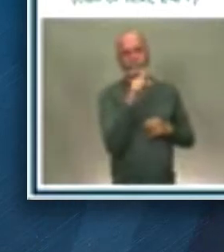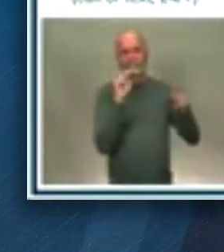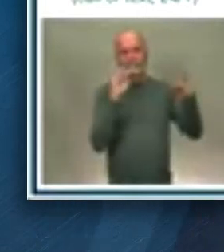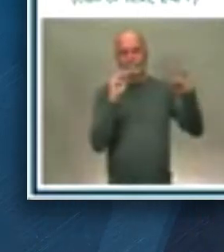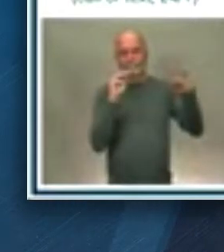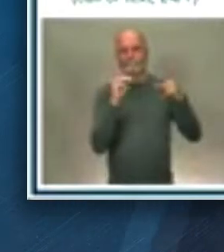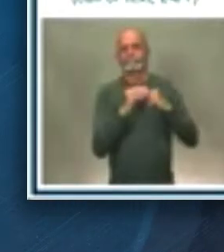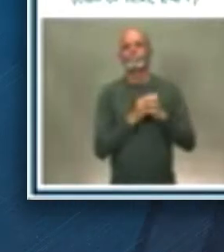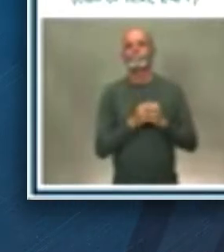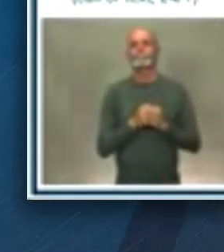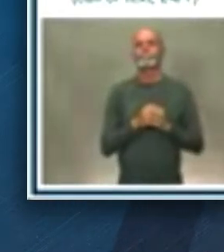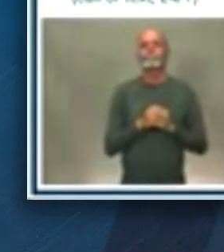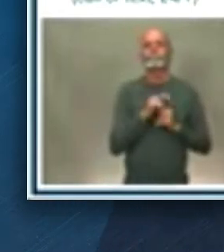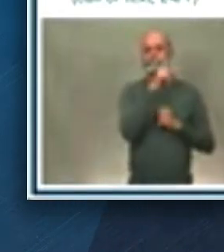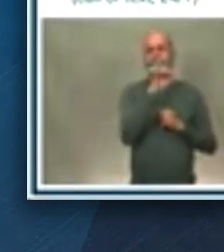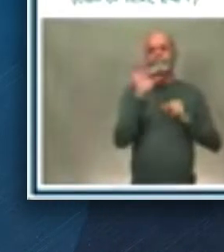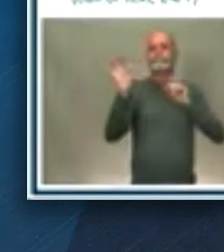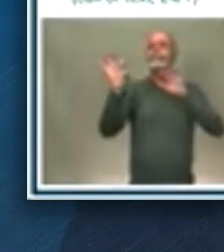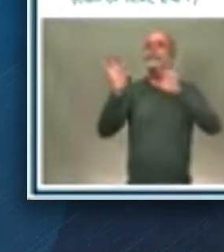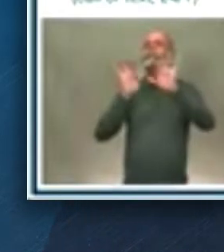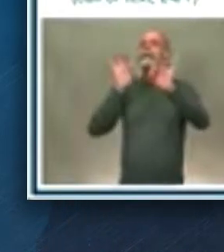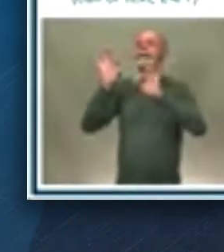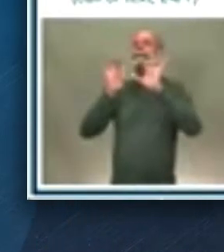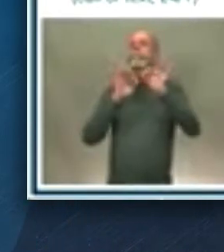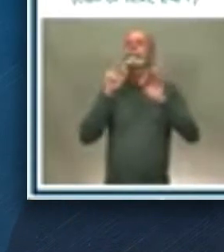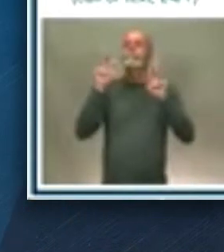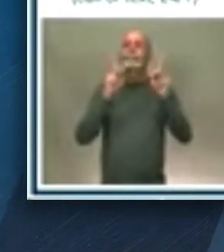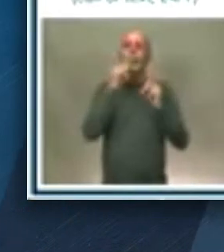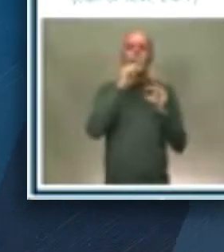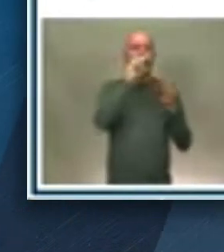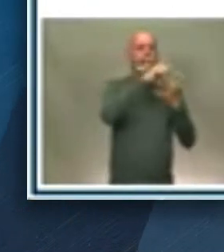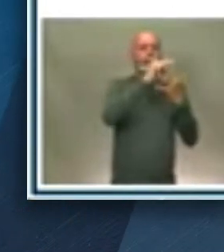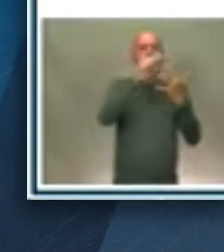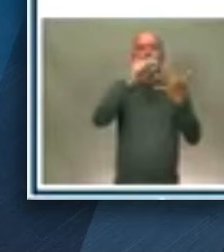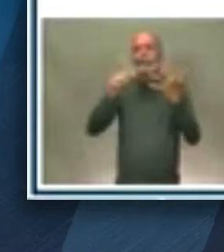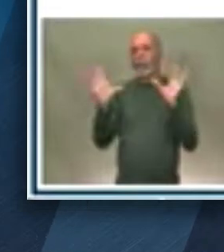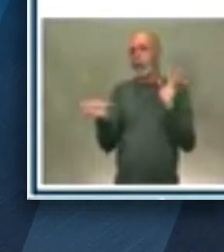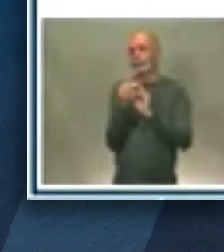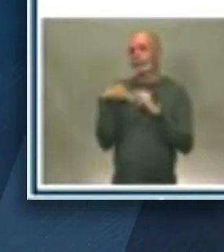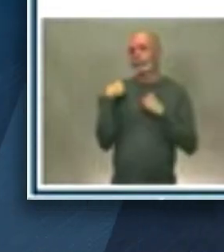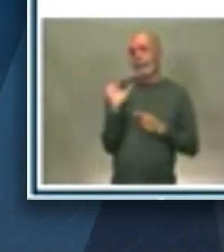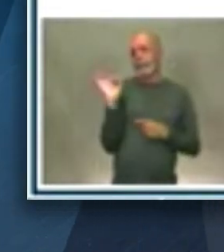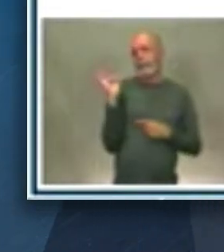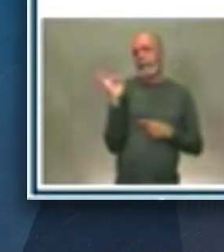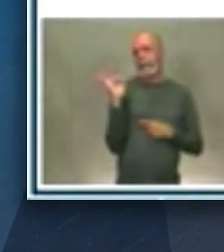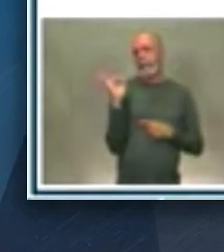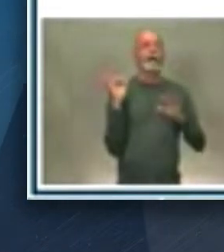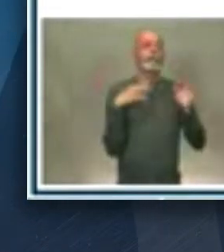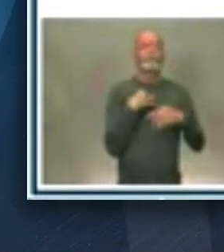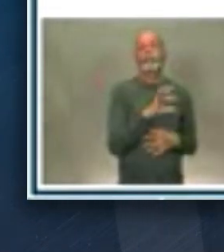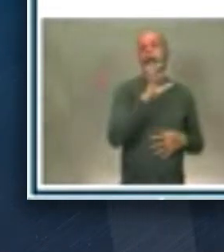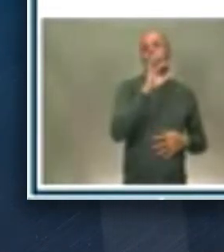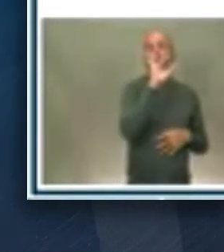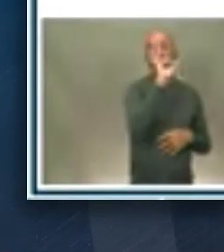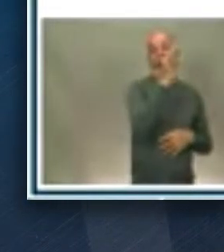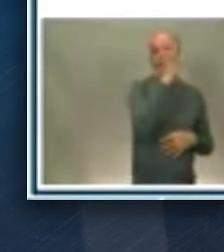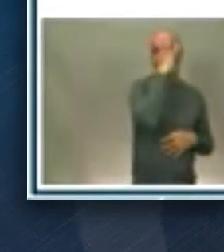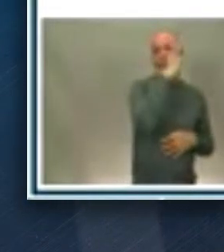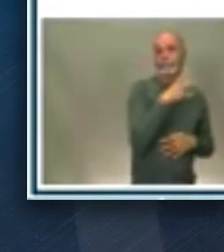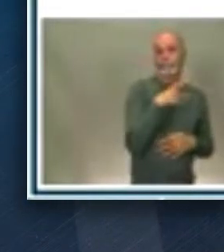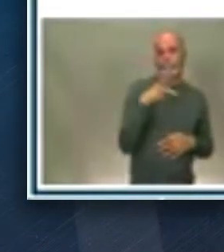9 female PCMLAs to choose from. Can we expect to see some parity in this upcoming cabinet? Yeah, I'm excited about the cabinet. We